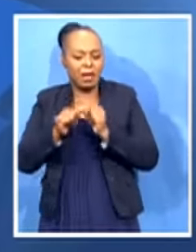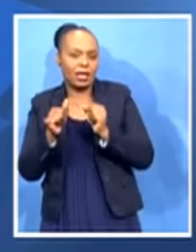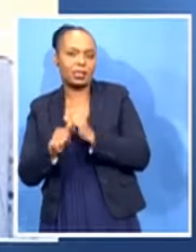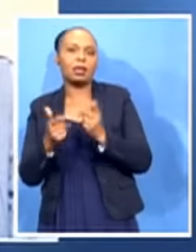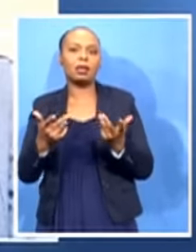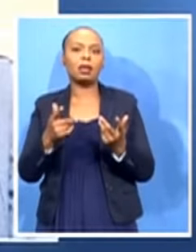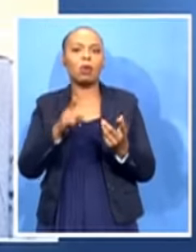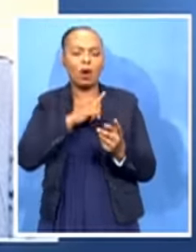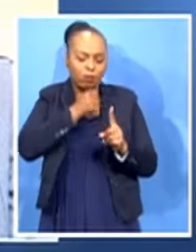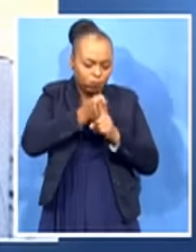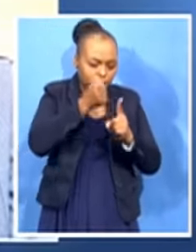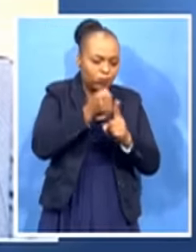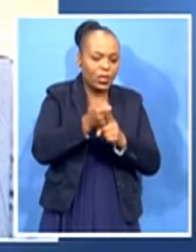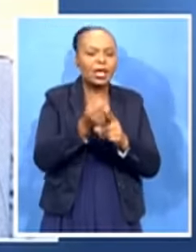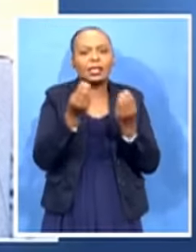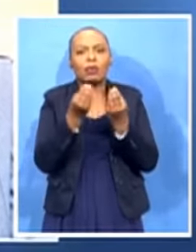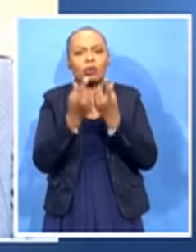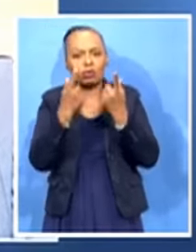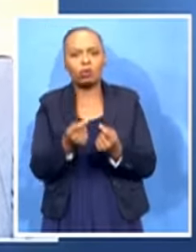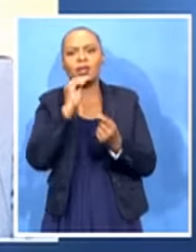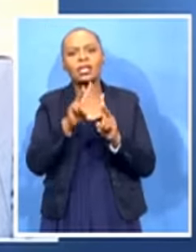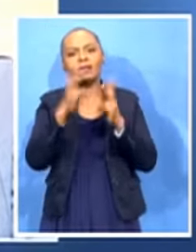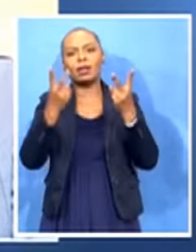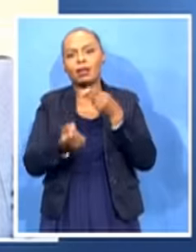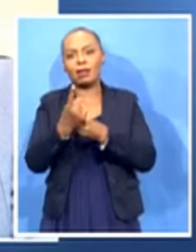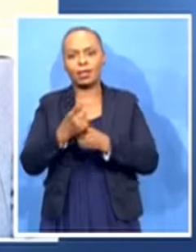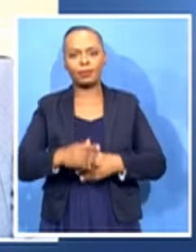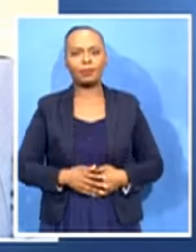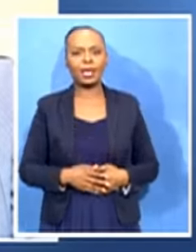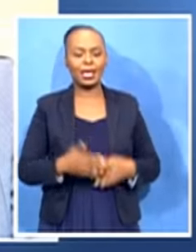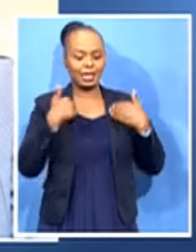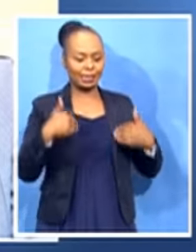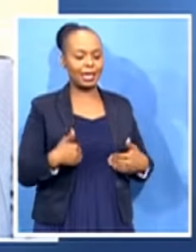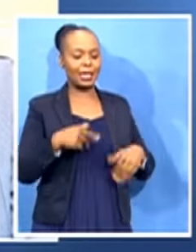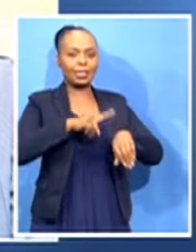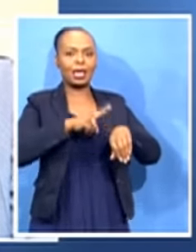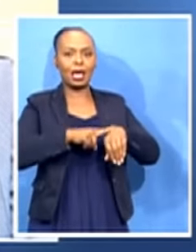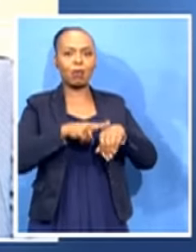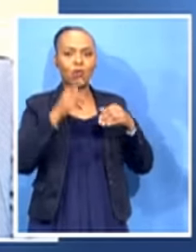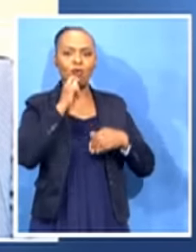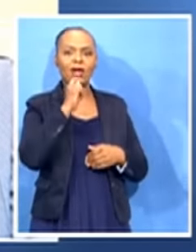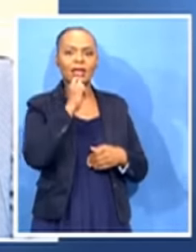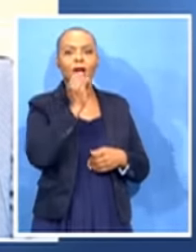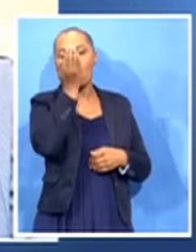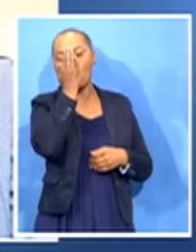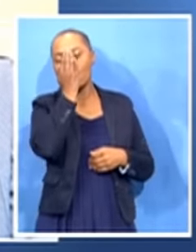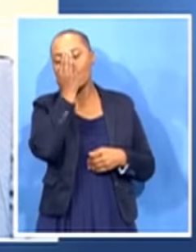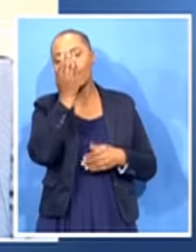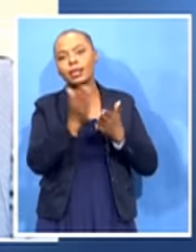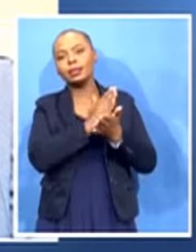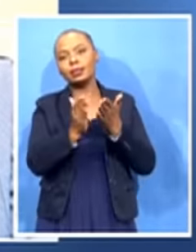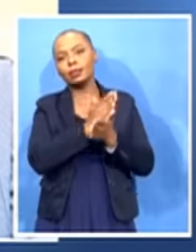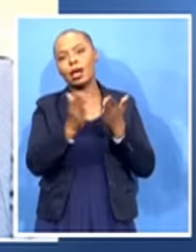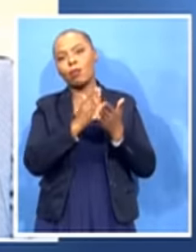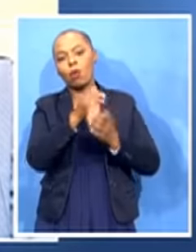Mm. The Sunday Times this morning reporting on a lack of oxygen in various hospitals. How is your department doing in